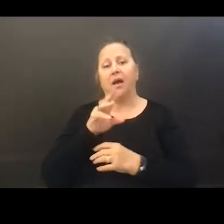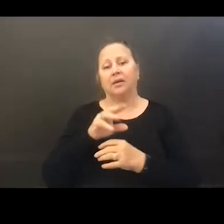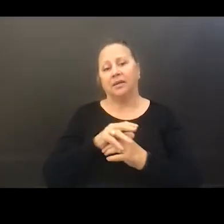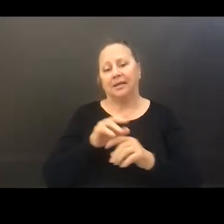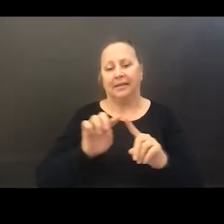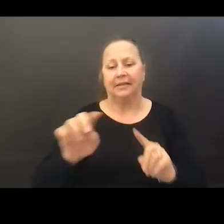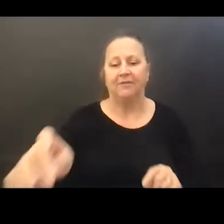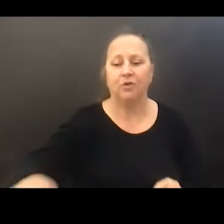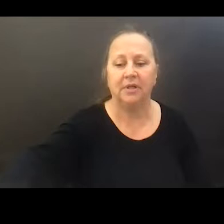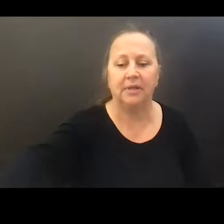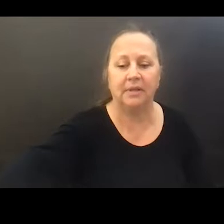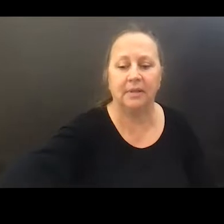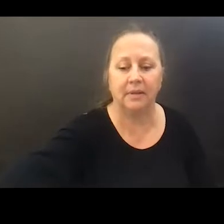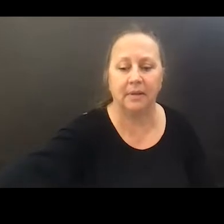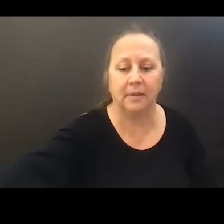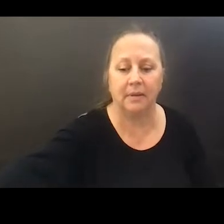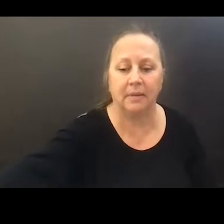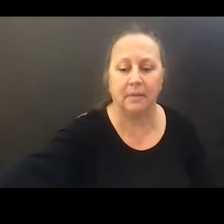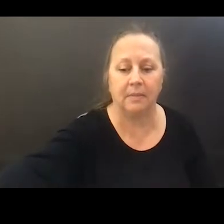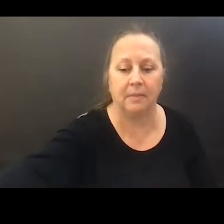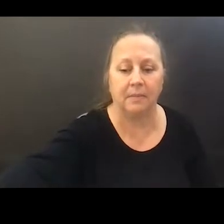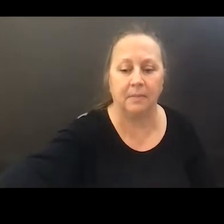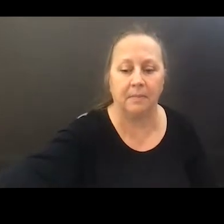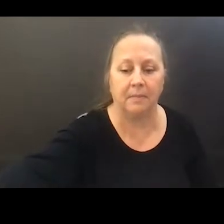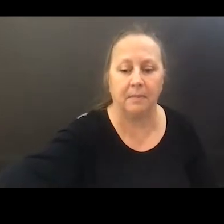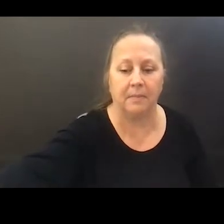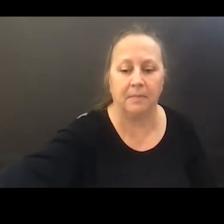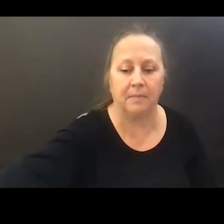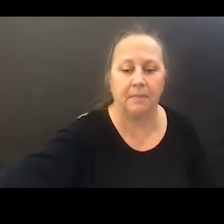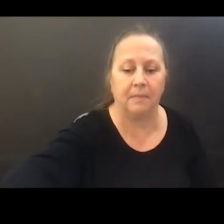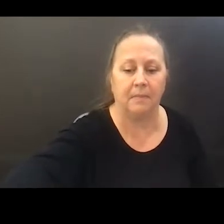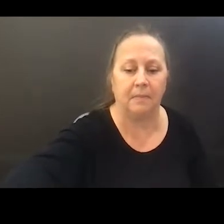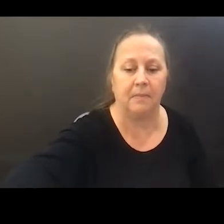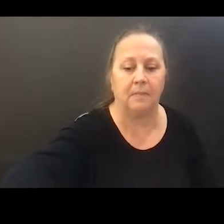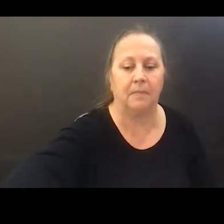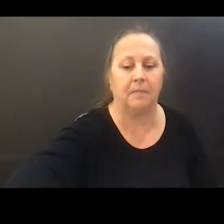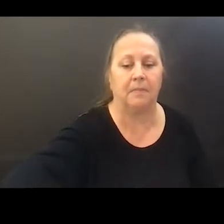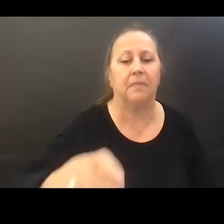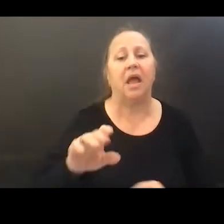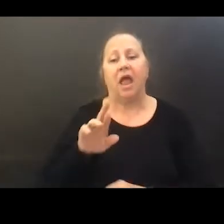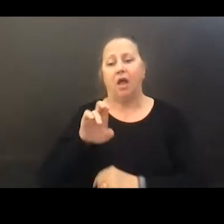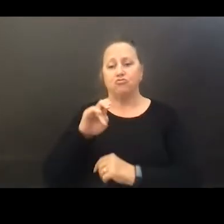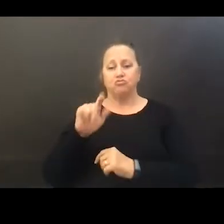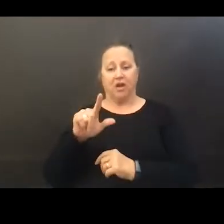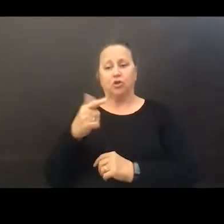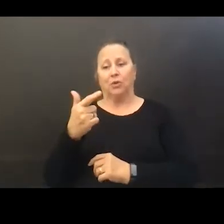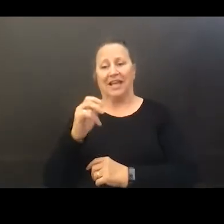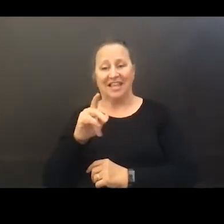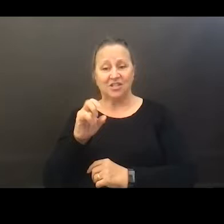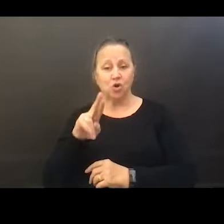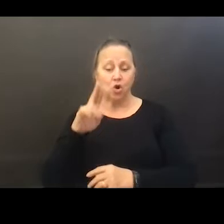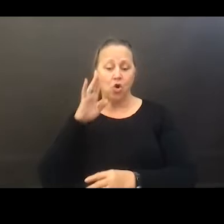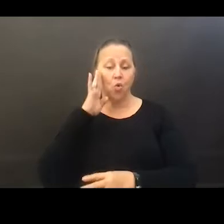going on for you. Many things you probably didn't know, weren't aware of. And then Rachel Genzer's going to be, actually, we'll be talking to